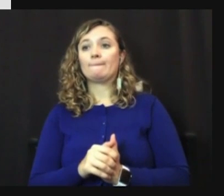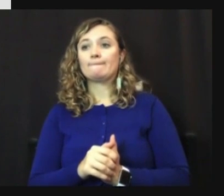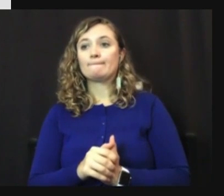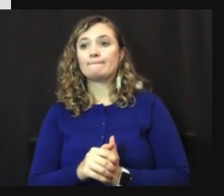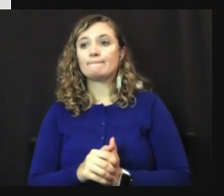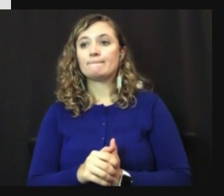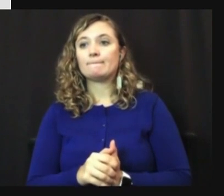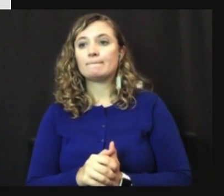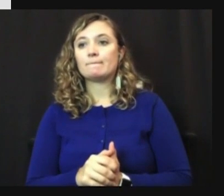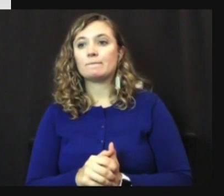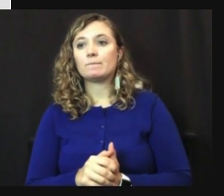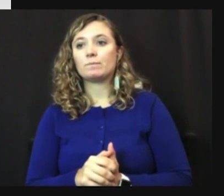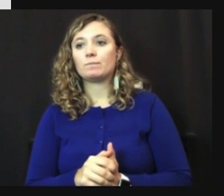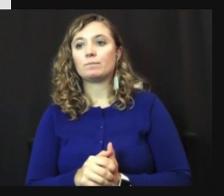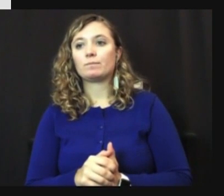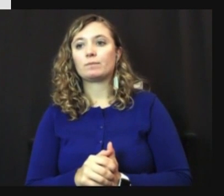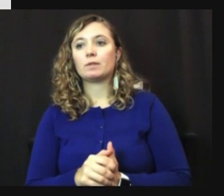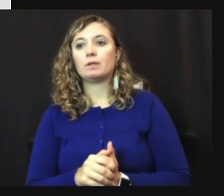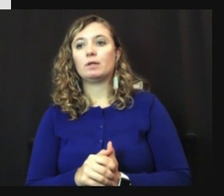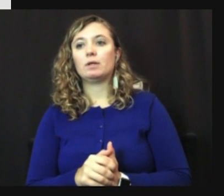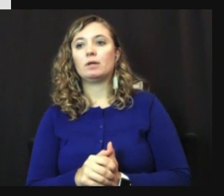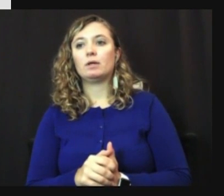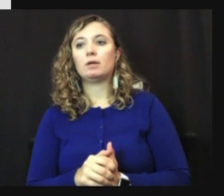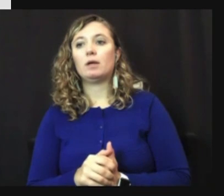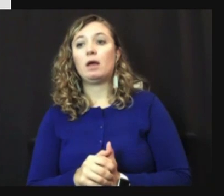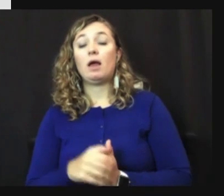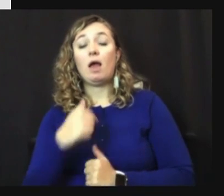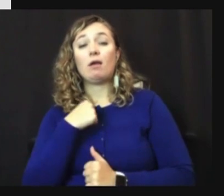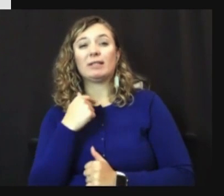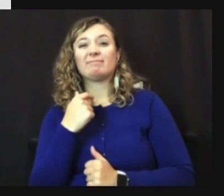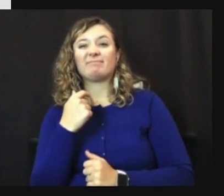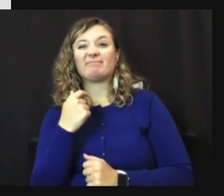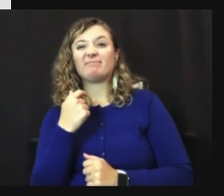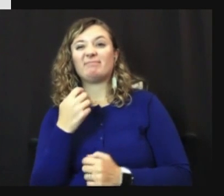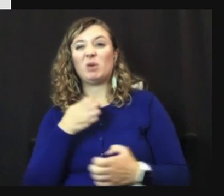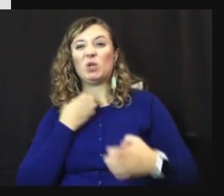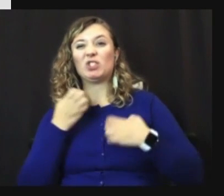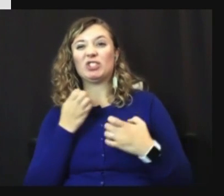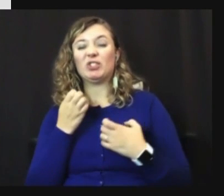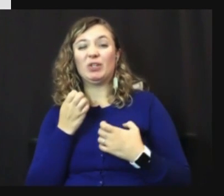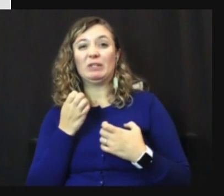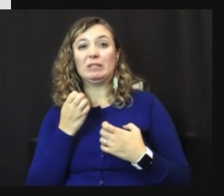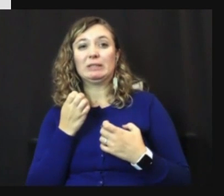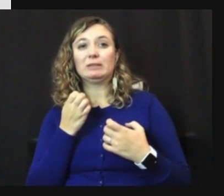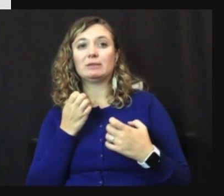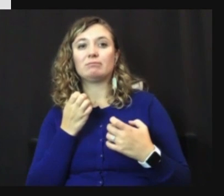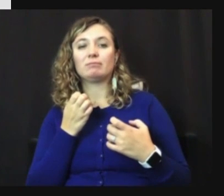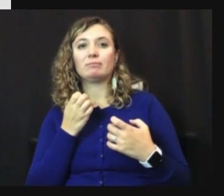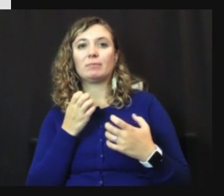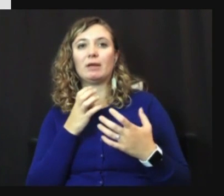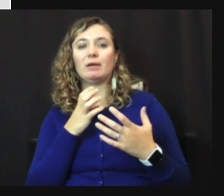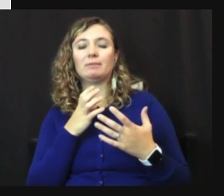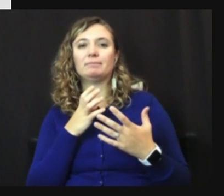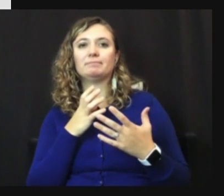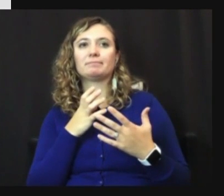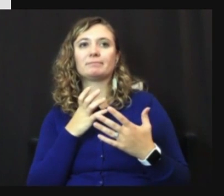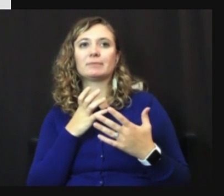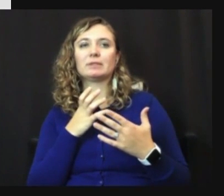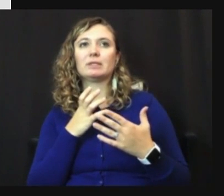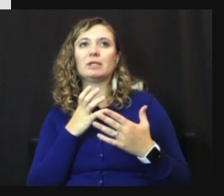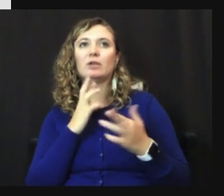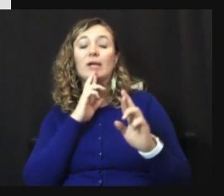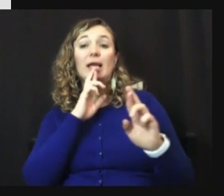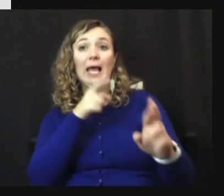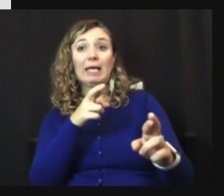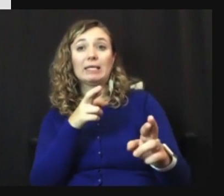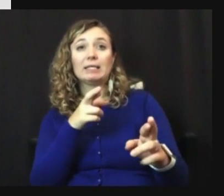I have a hard time with emotional reciprocity because I can't read your emotions. So I may instead ask you how you